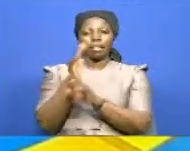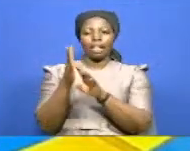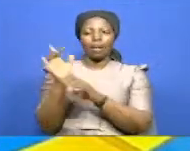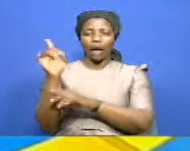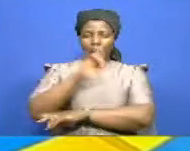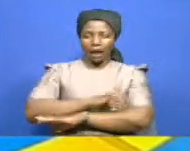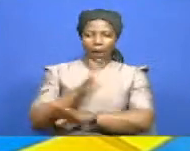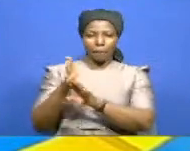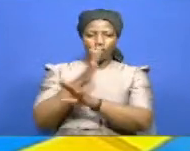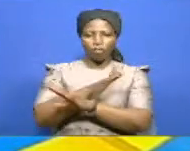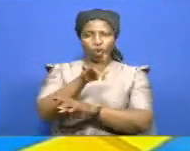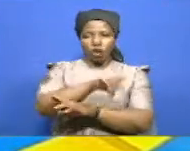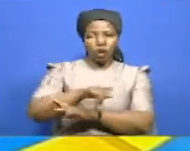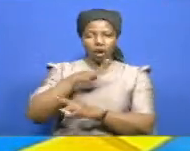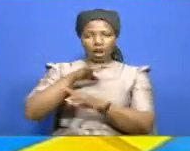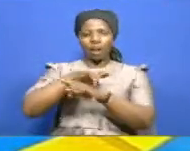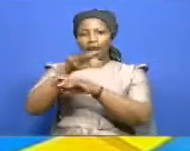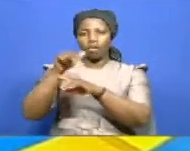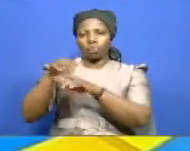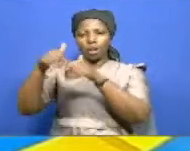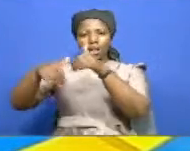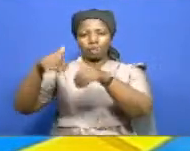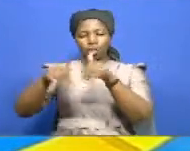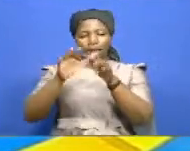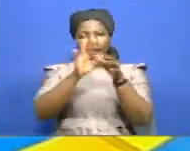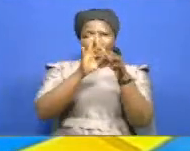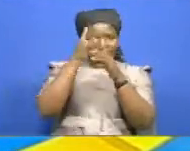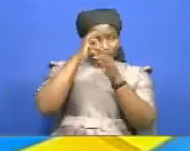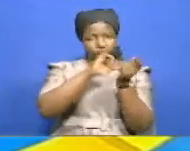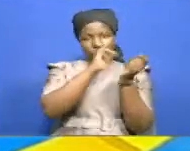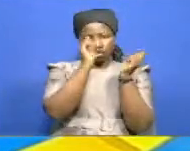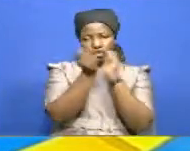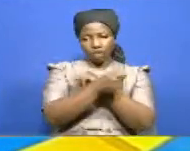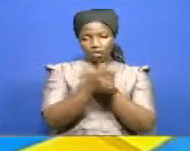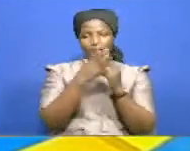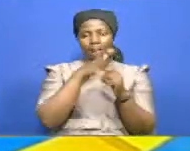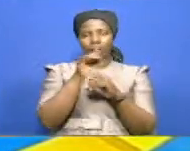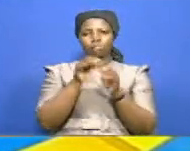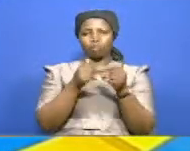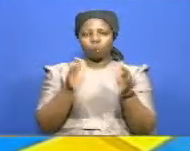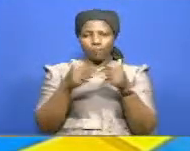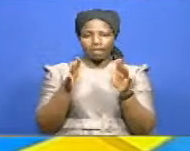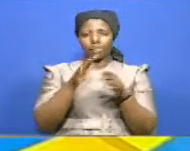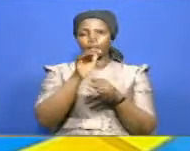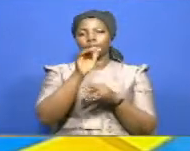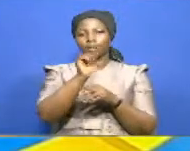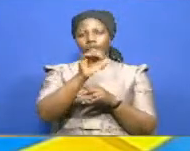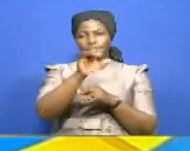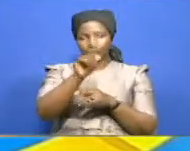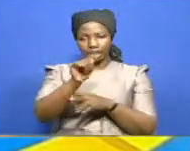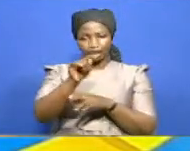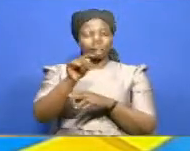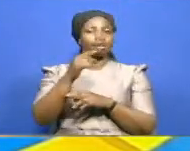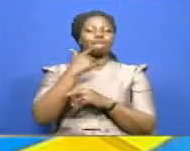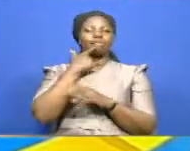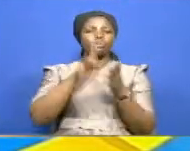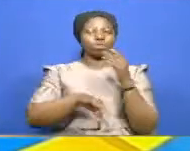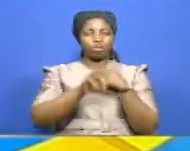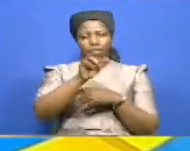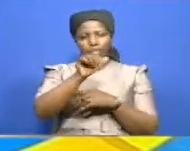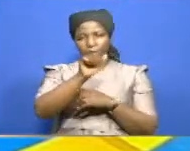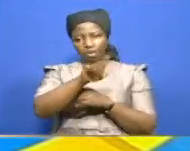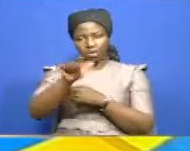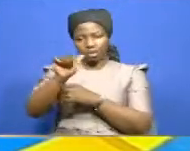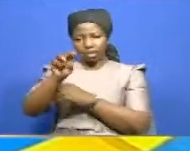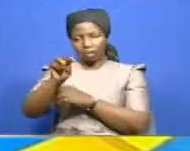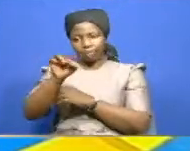elections. The Alliance for Change and Transparency, popularly known as ACT Wazalendo, says Maalim Seif Sharif